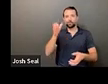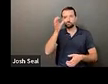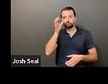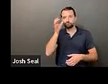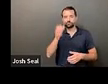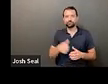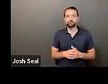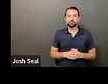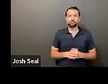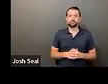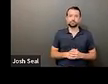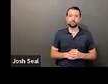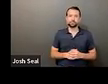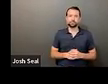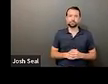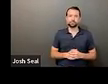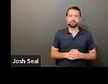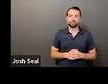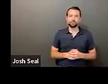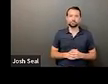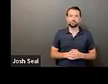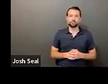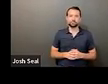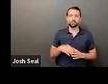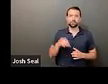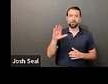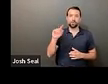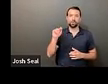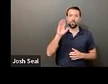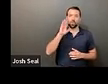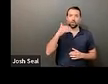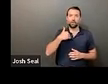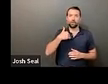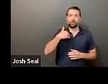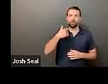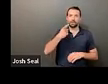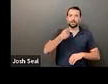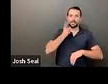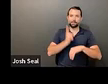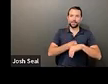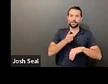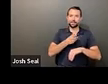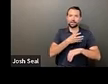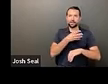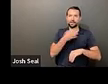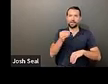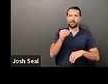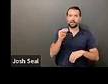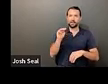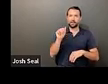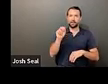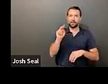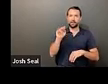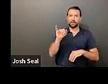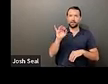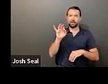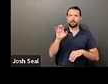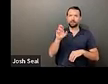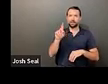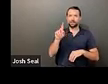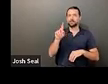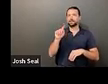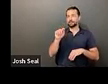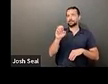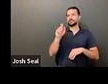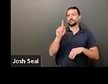doing in October a discipline and manifestation determination training and a special ed law for general ed teachers